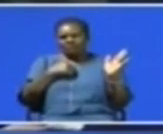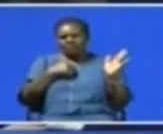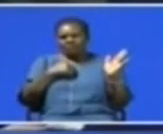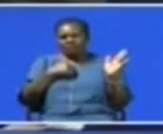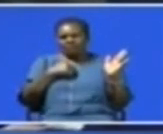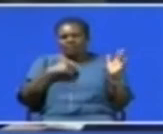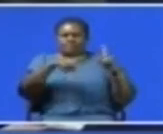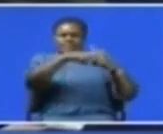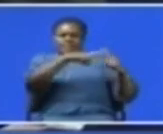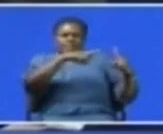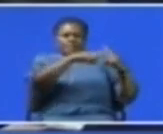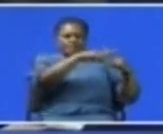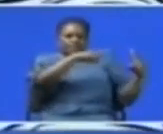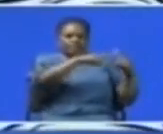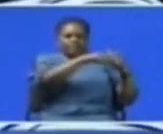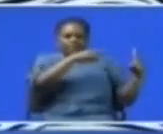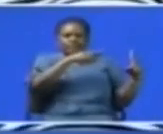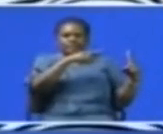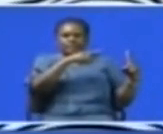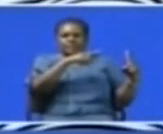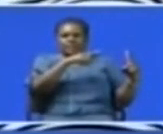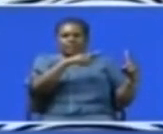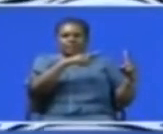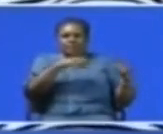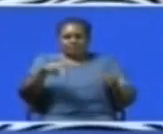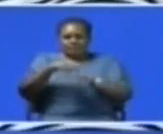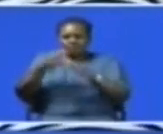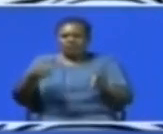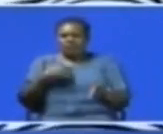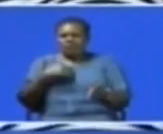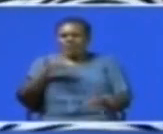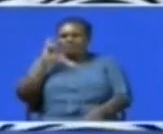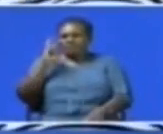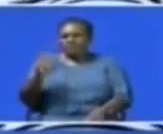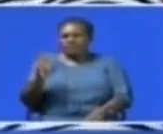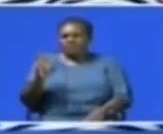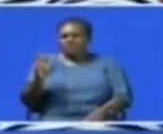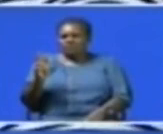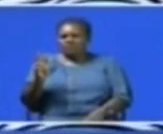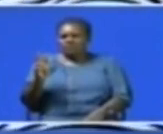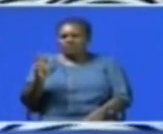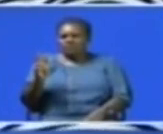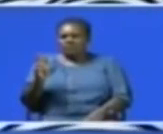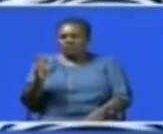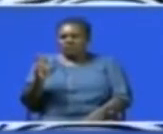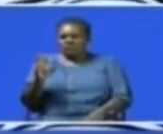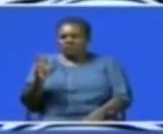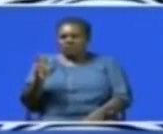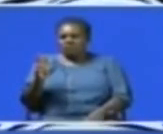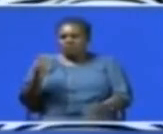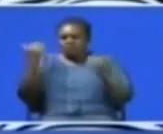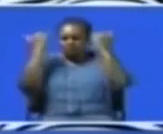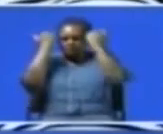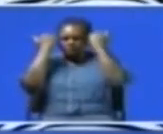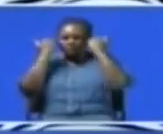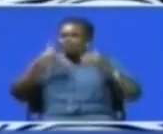about extrajudicial killing? In this republic, we have seen blatant disobedience of court orders